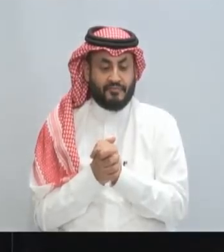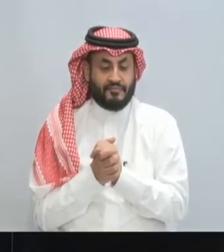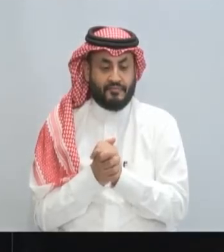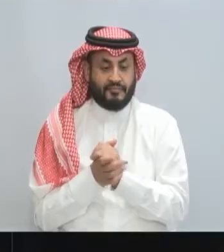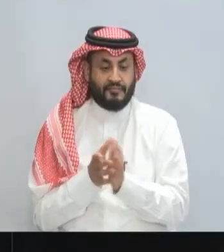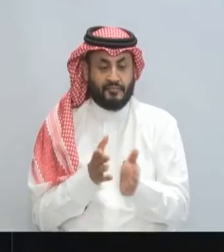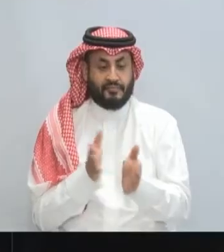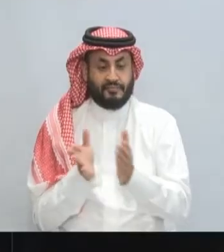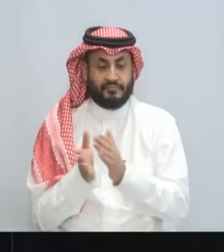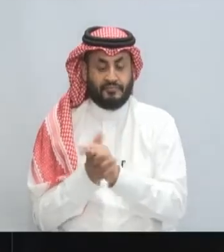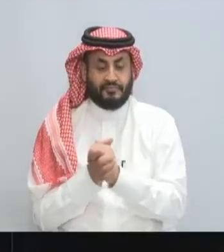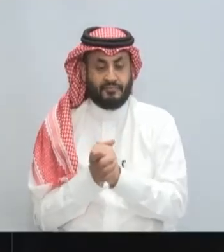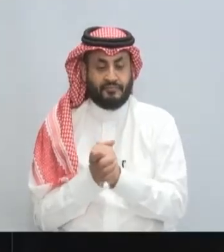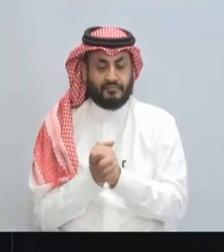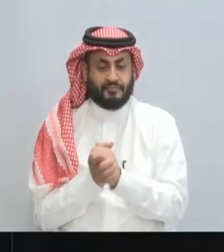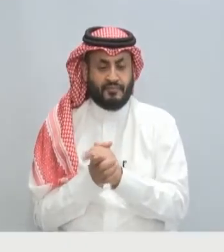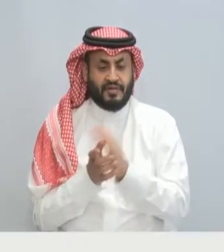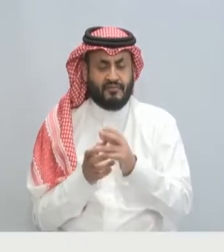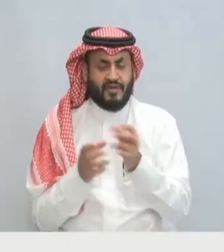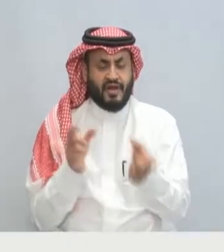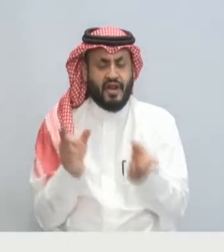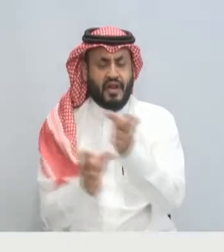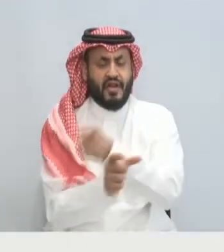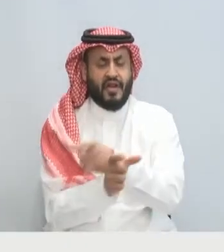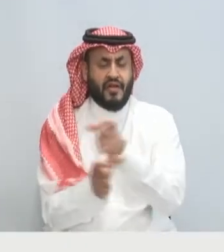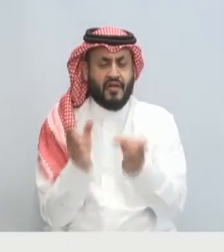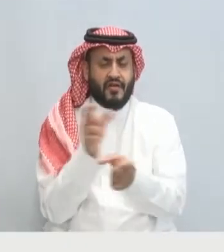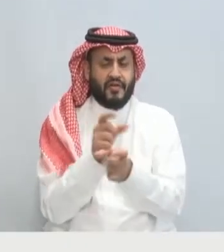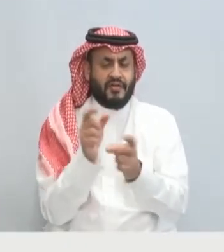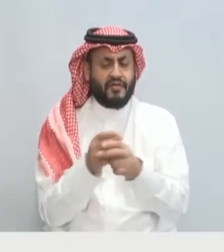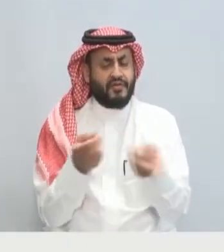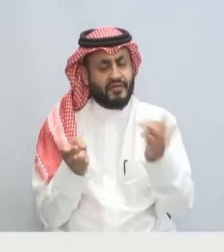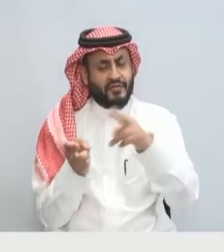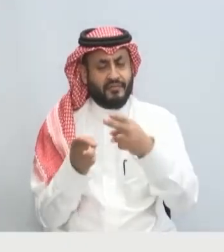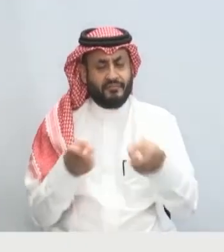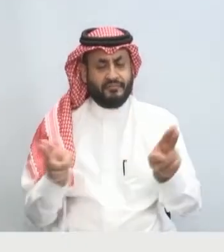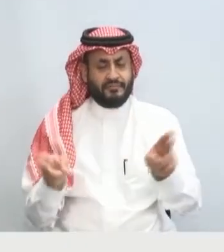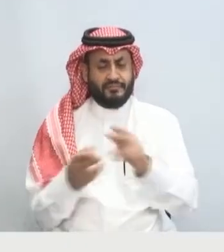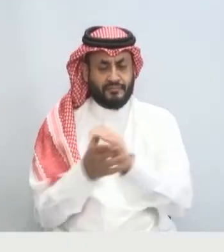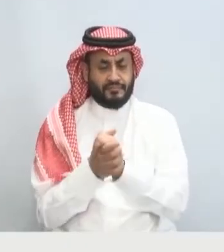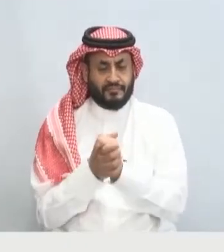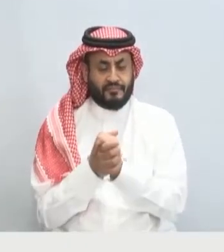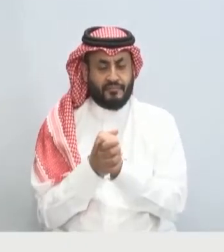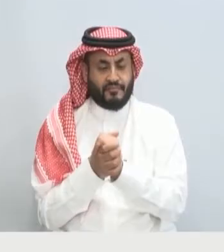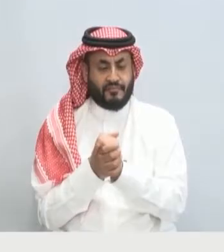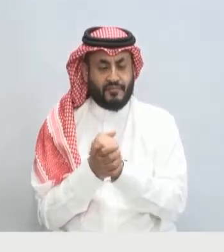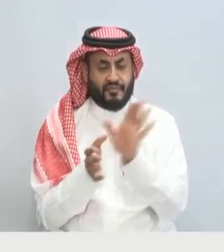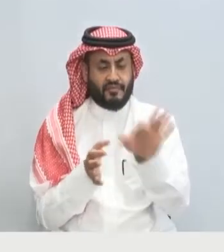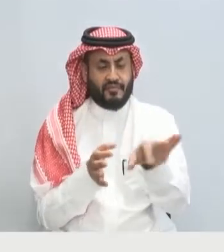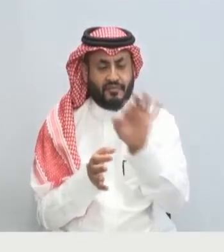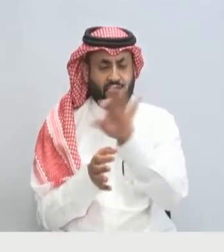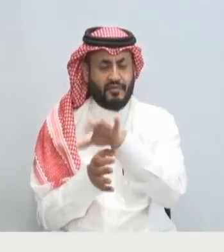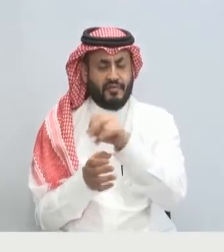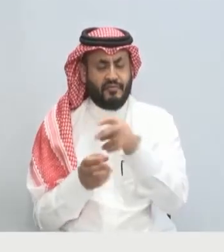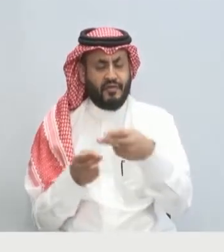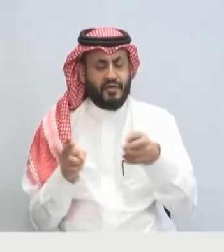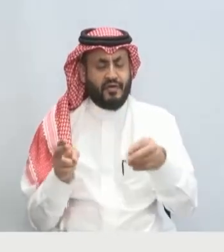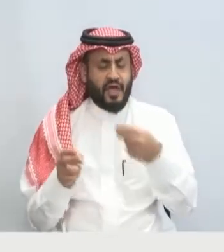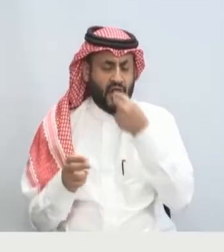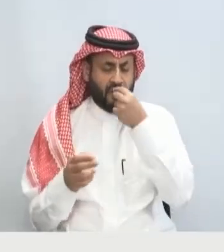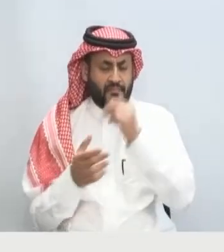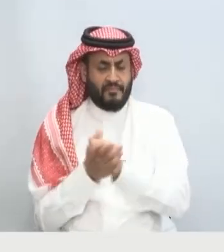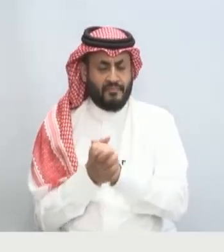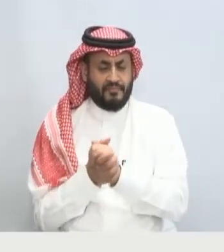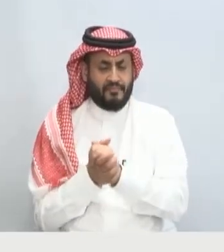Now, here we can change the words and chant. So here we can choose different types of food.